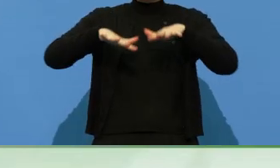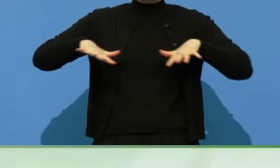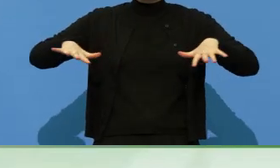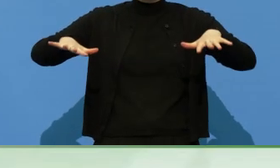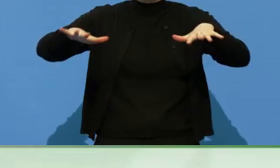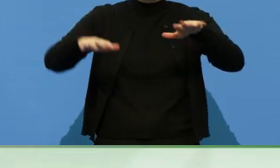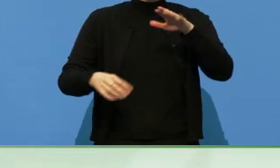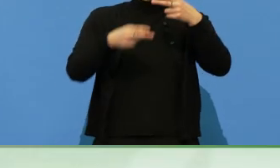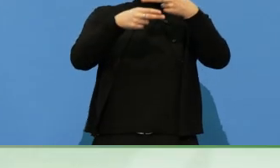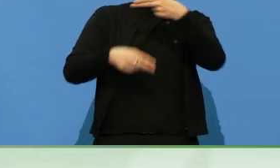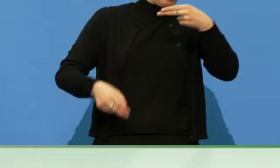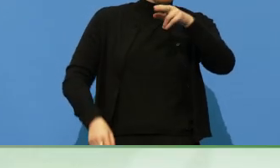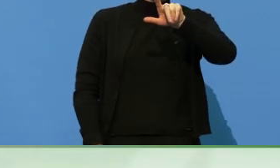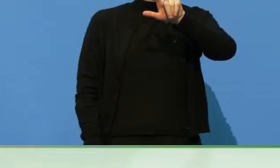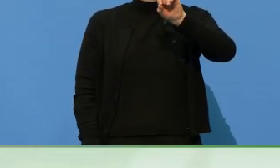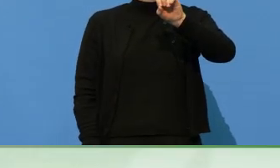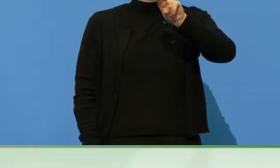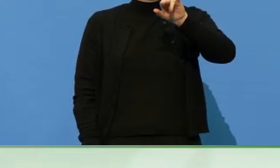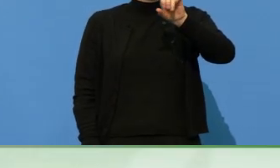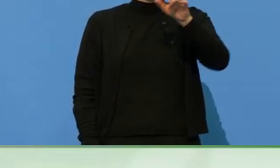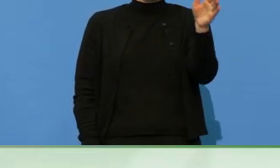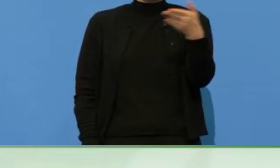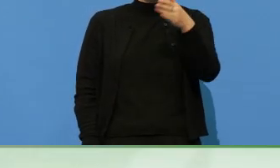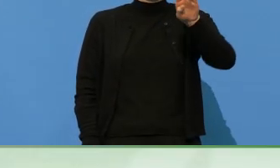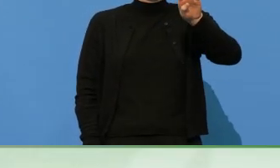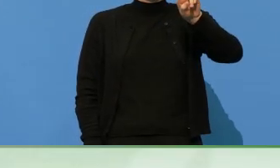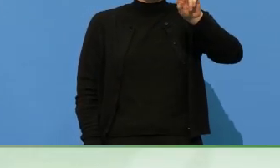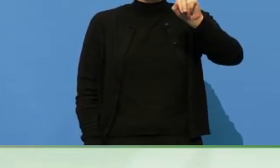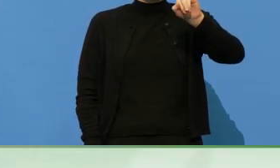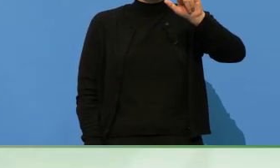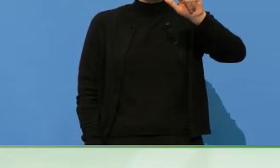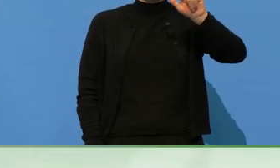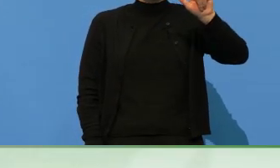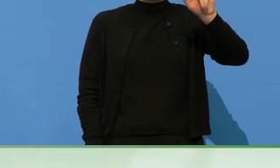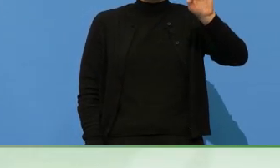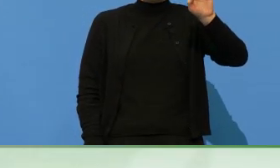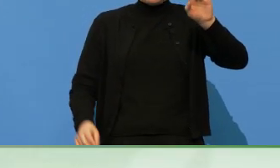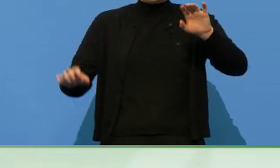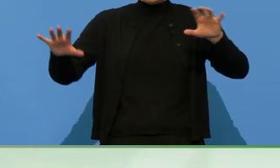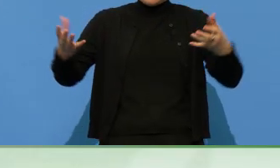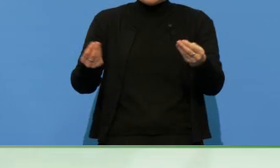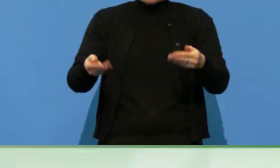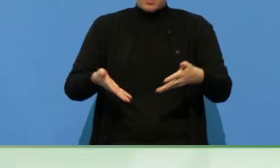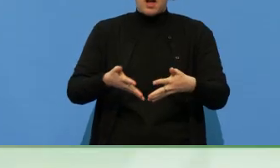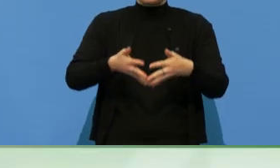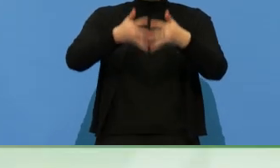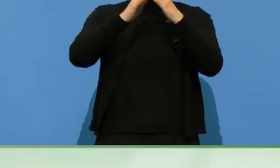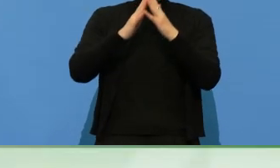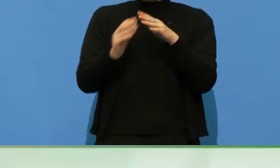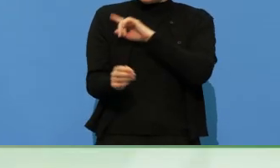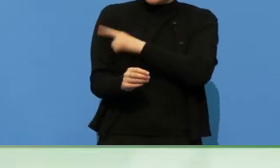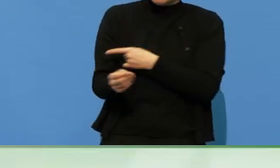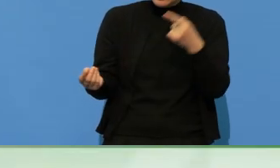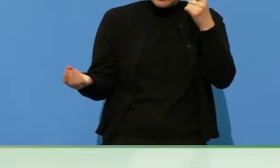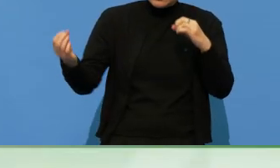together, to put together our energies in order to face the dangers and the opportunities